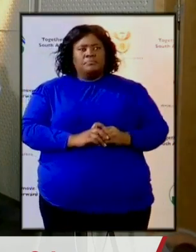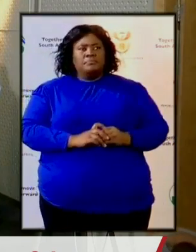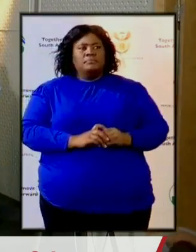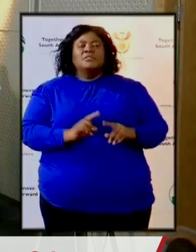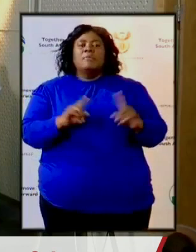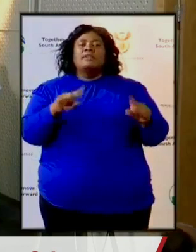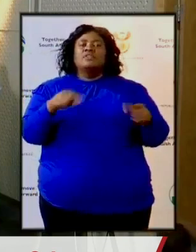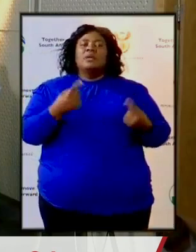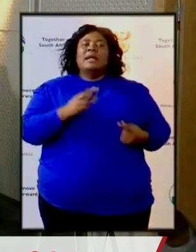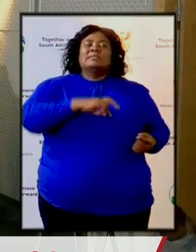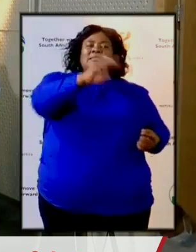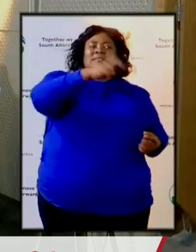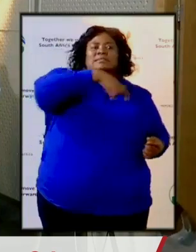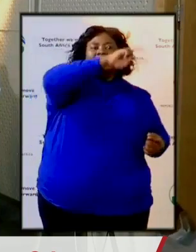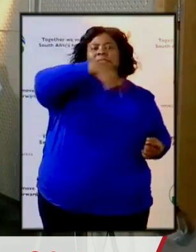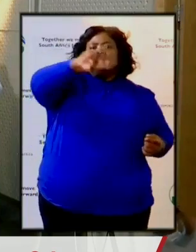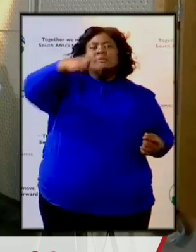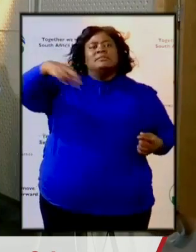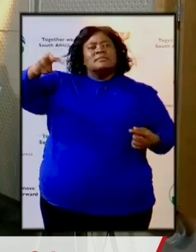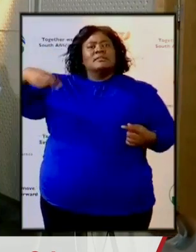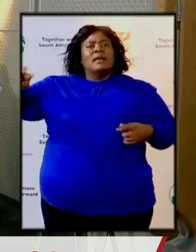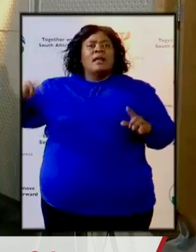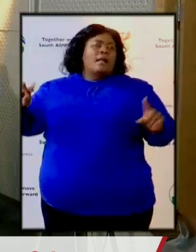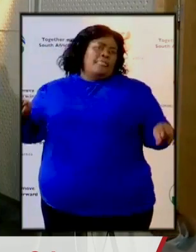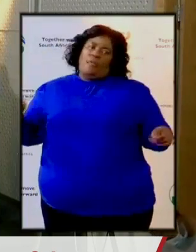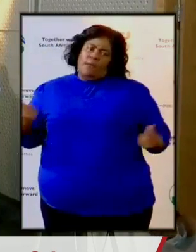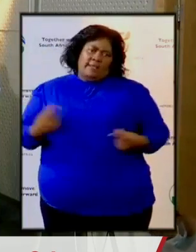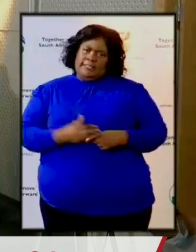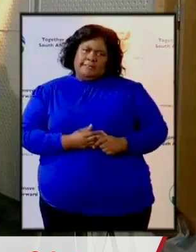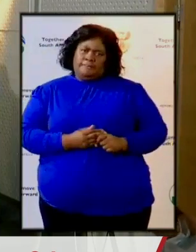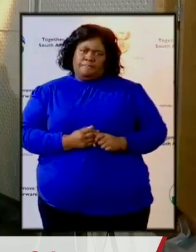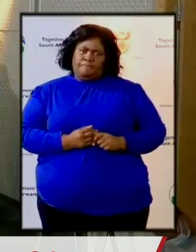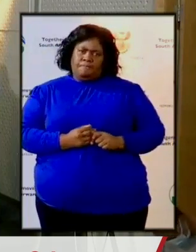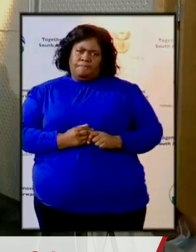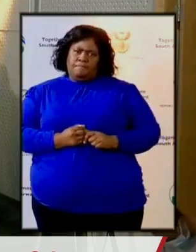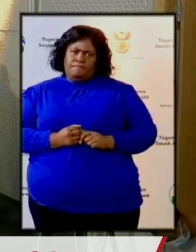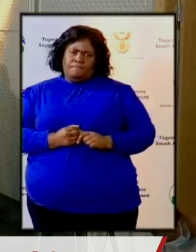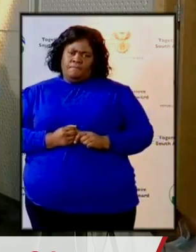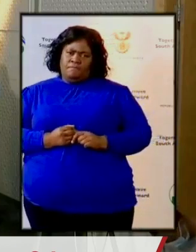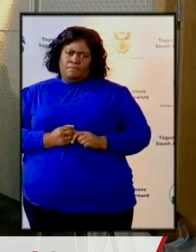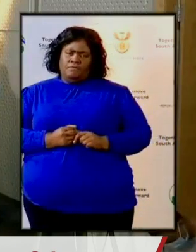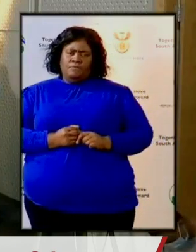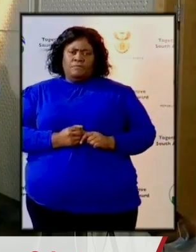up and down one direction only towards your work or towards your home.